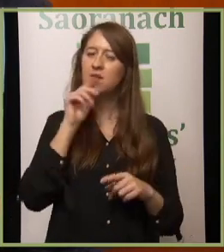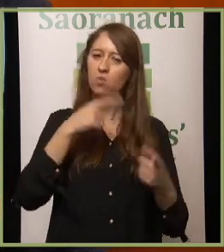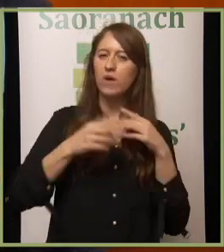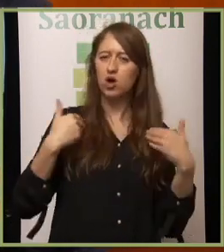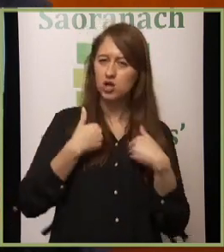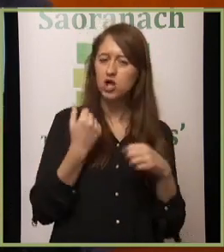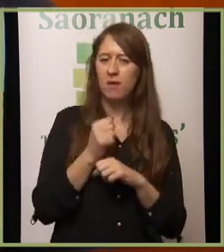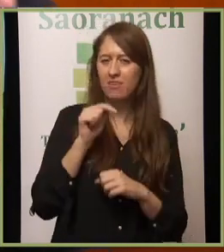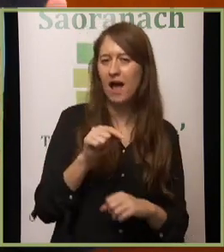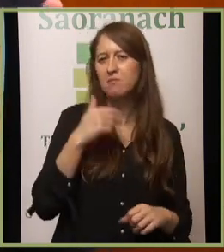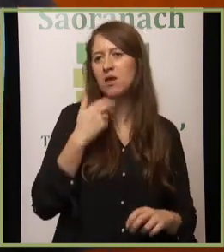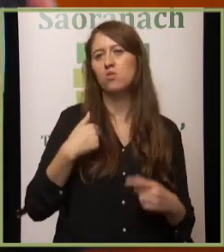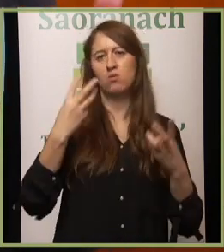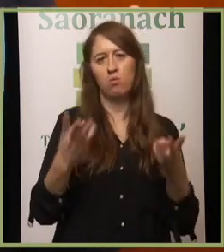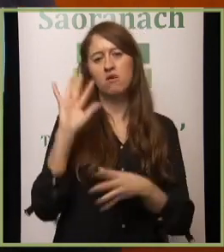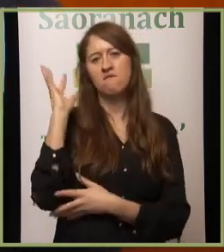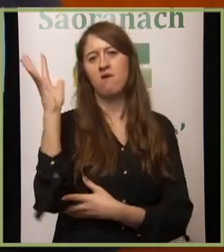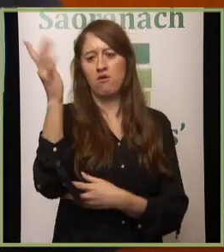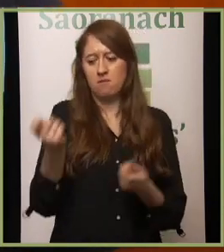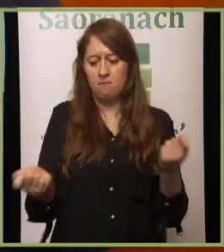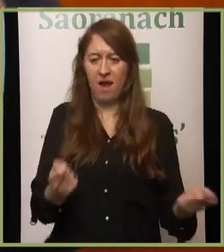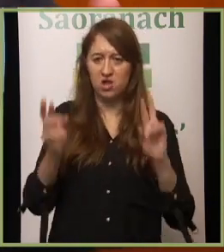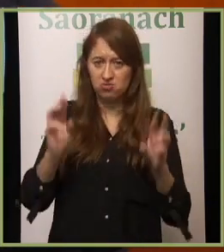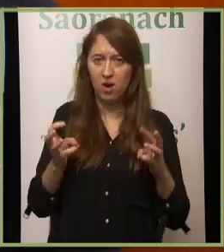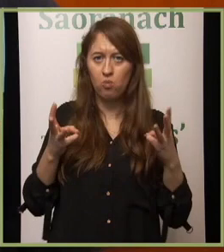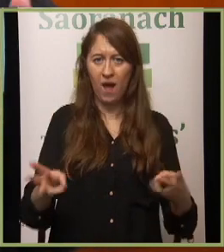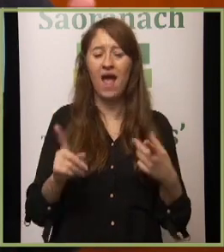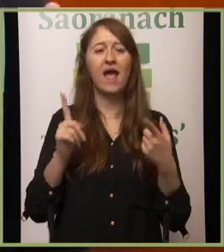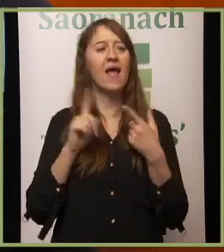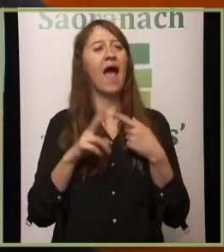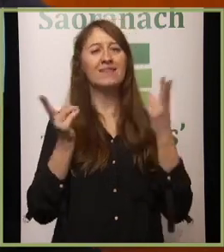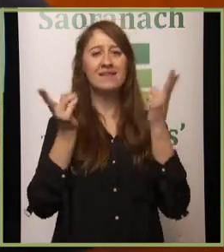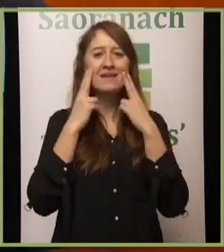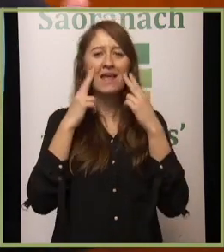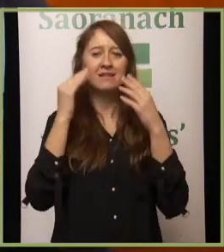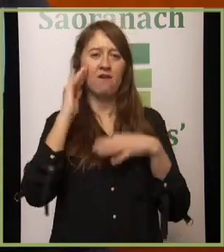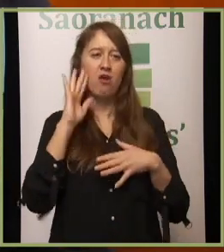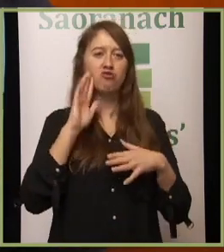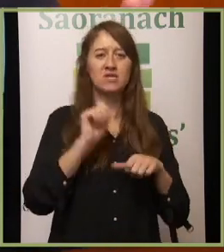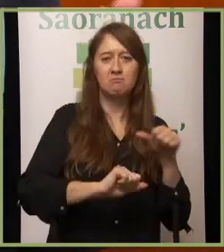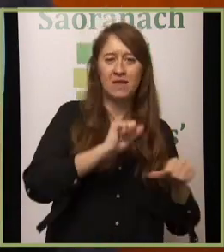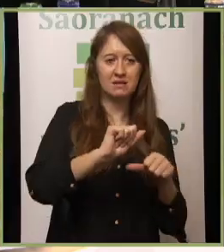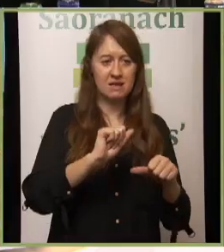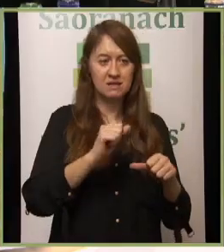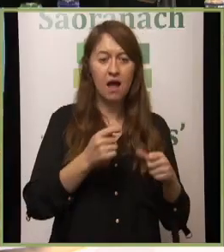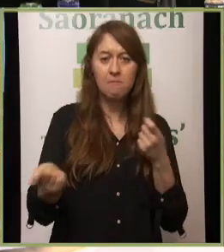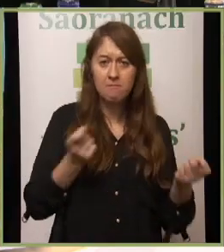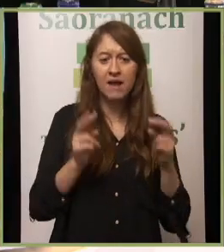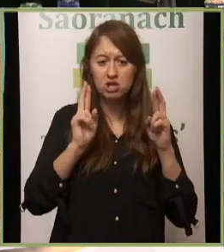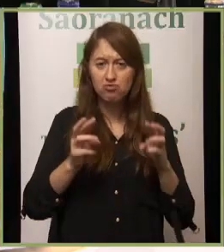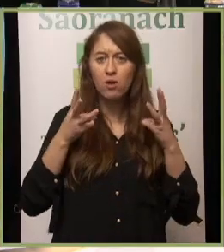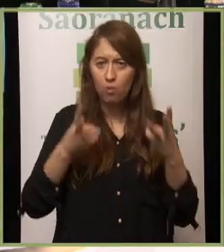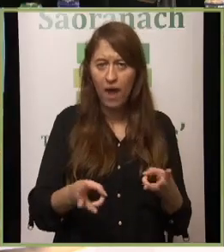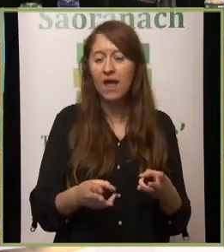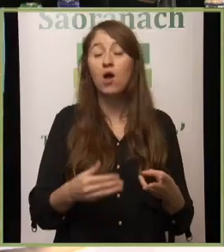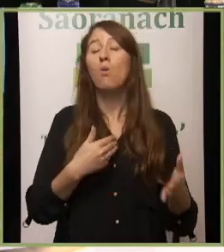are managed properly, that the native species are introduced, etc., no matter who owns them. And I think that can be